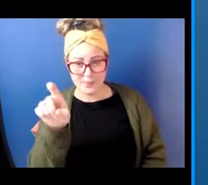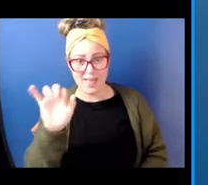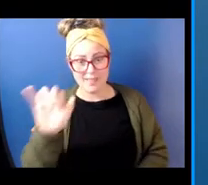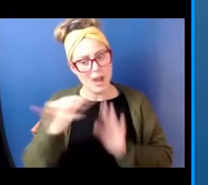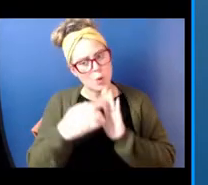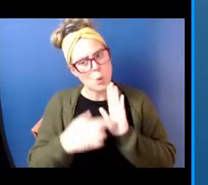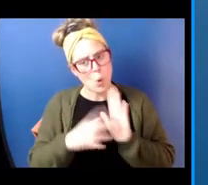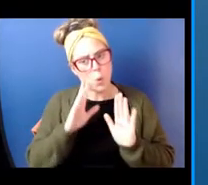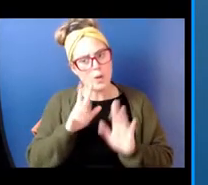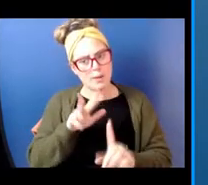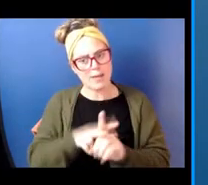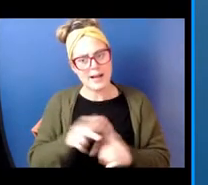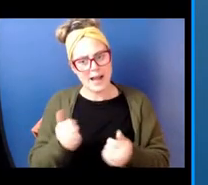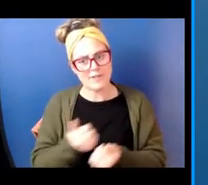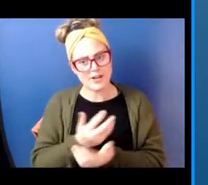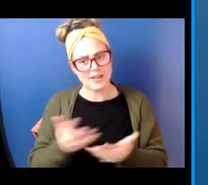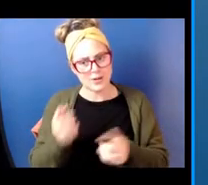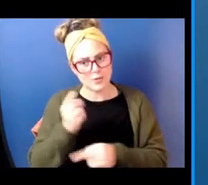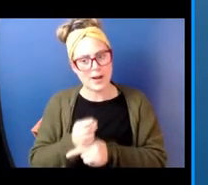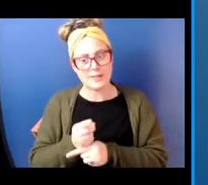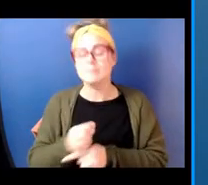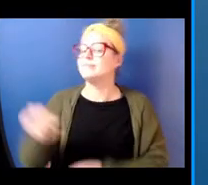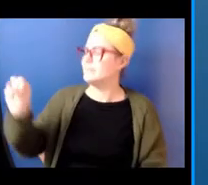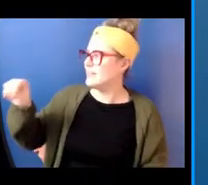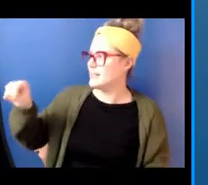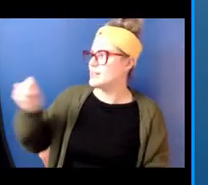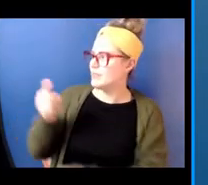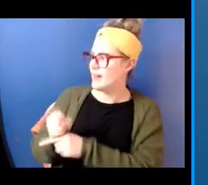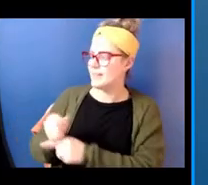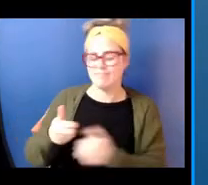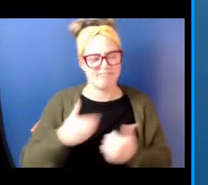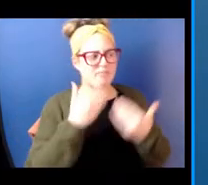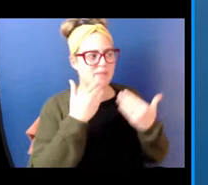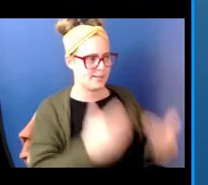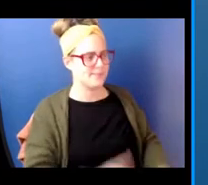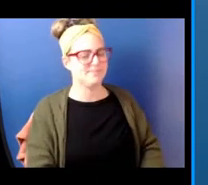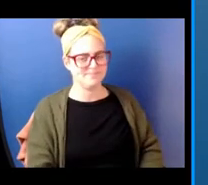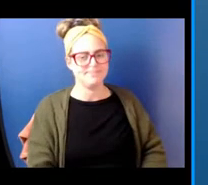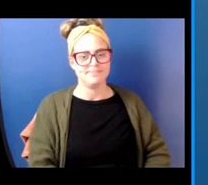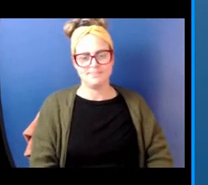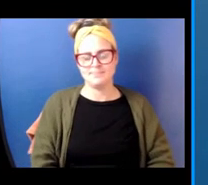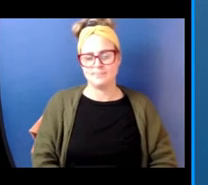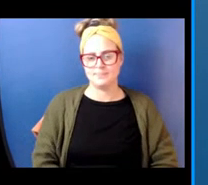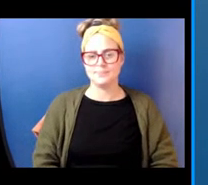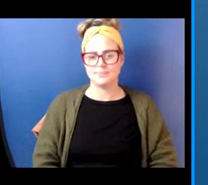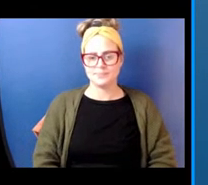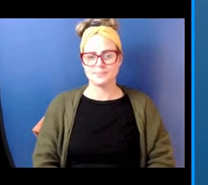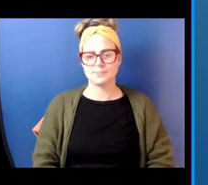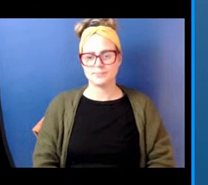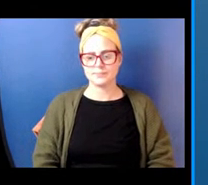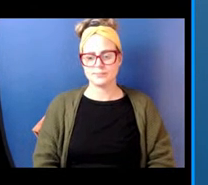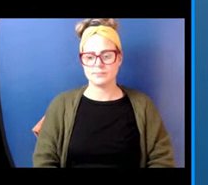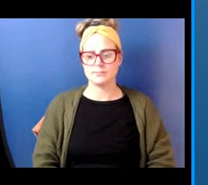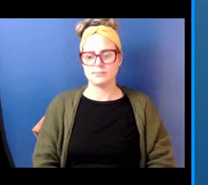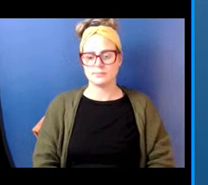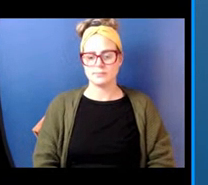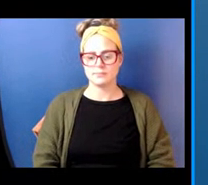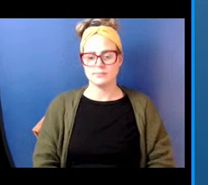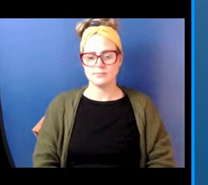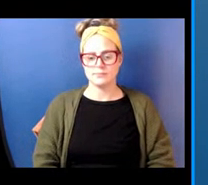is going to apply to everything even no matter where exactly you are yeah okay thanks okay yes